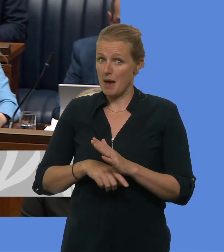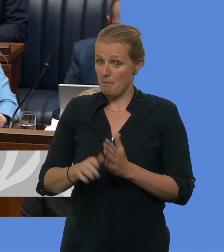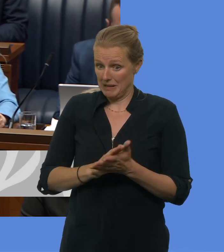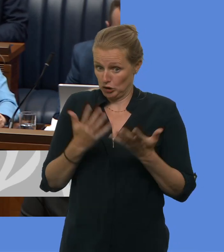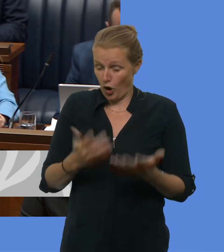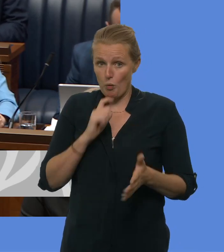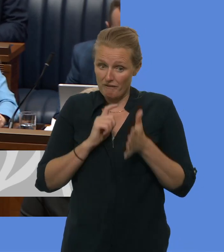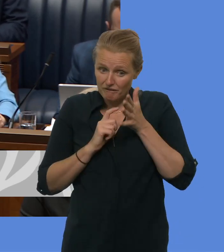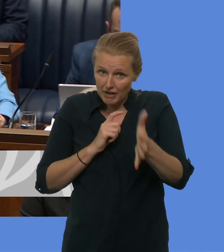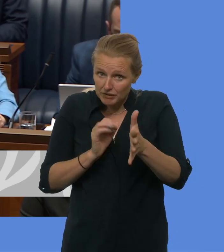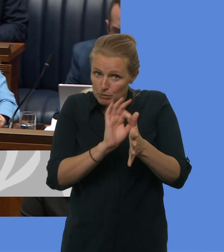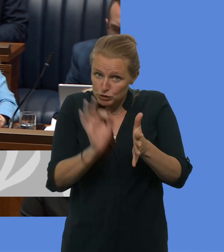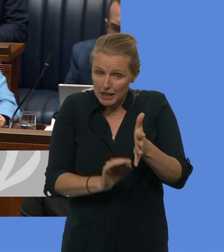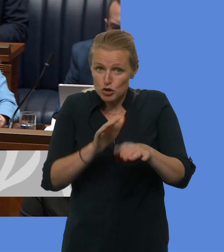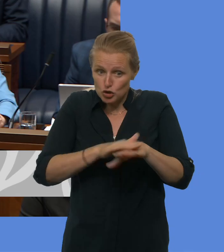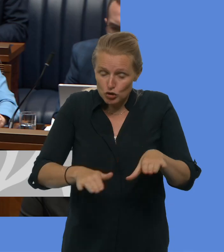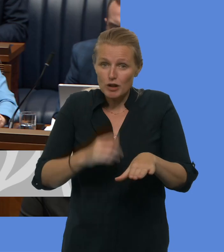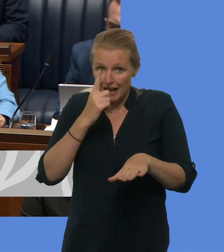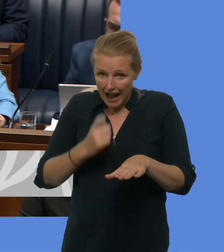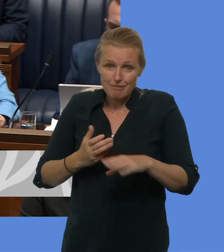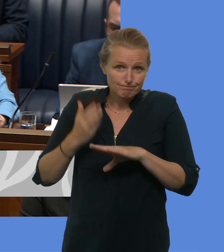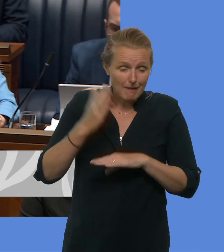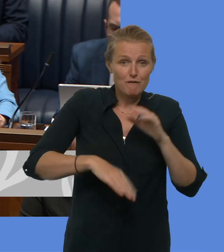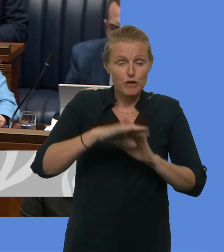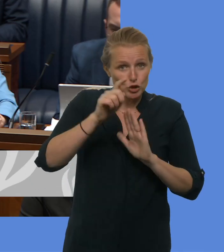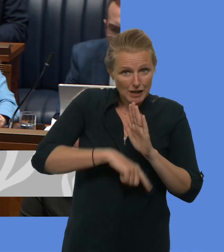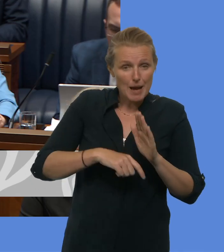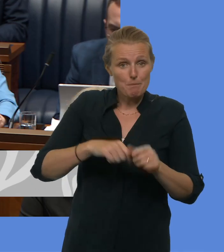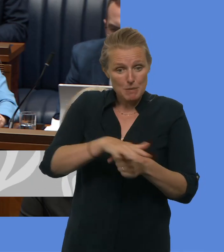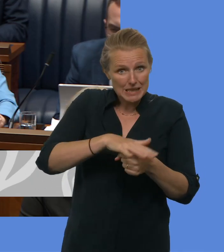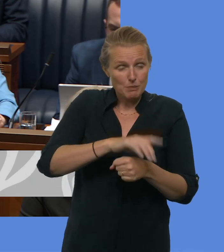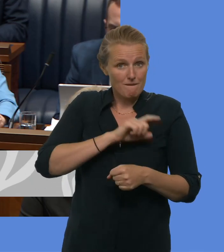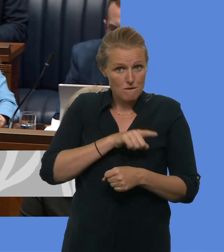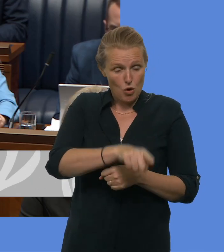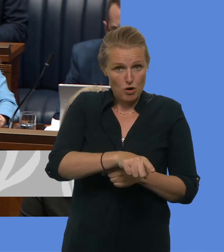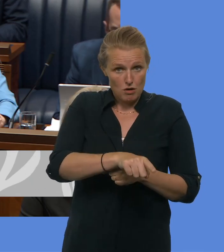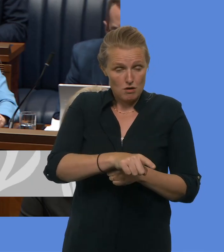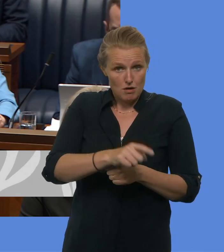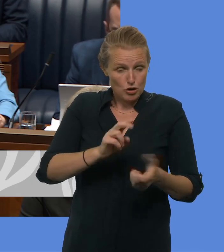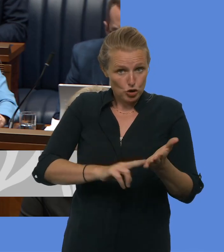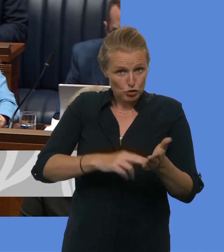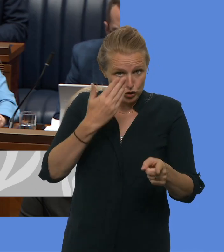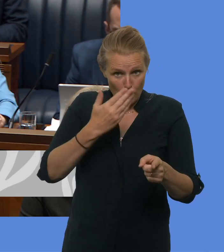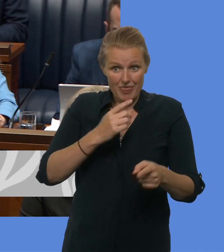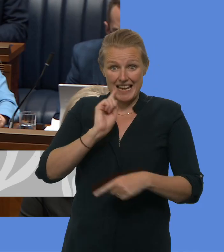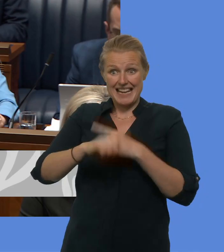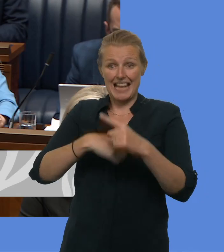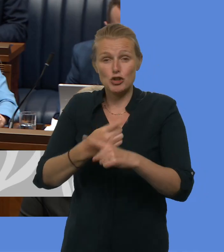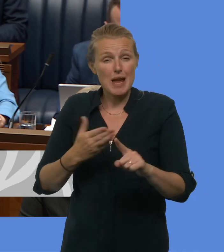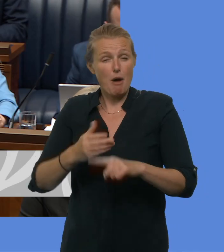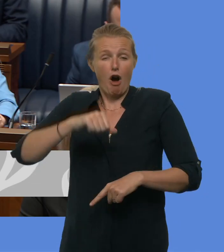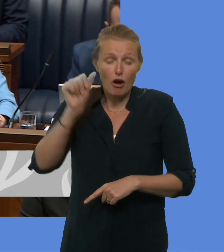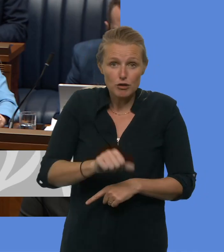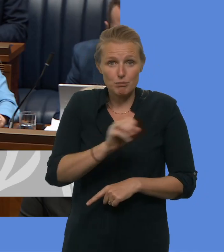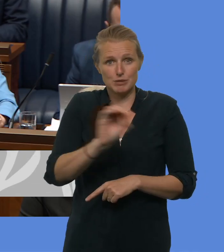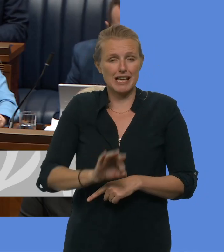bring 100 more settings into scope for September next year. So therefore, a